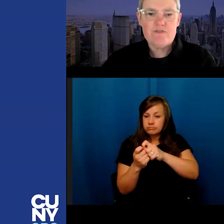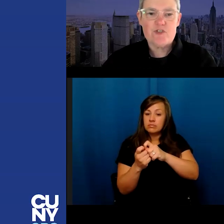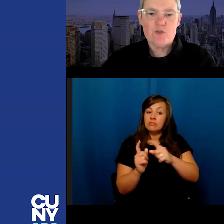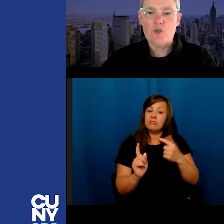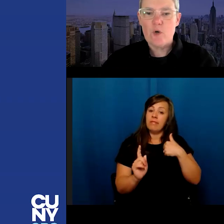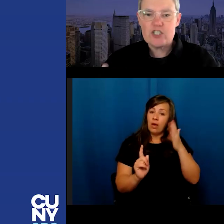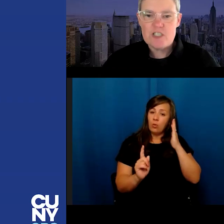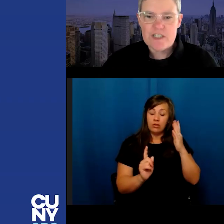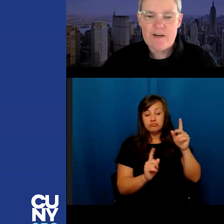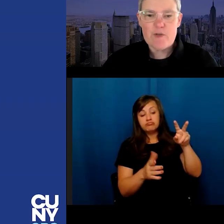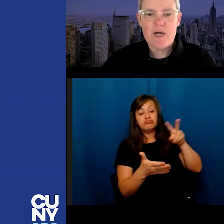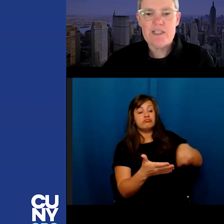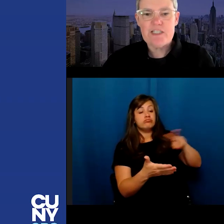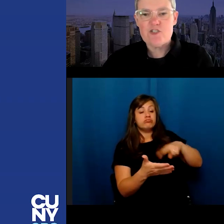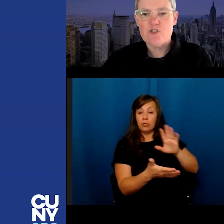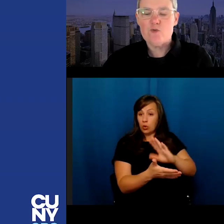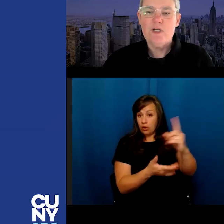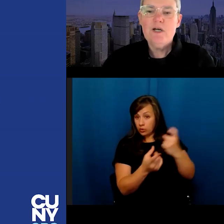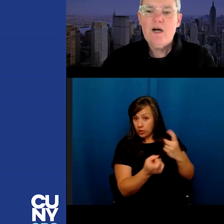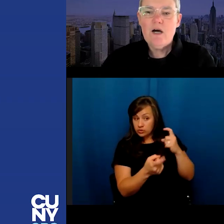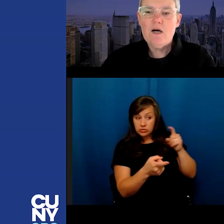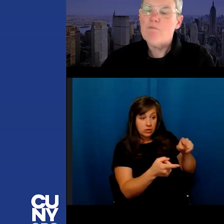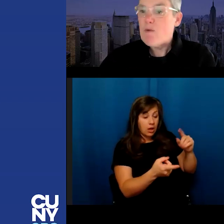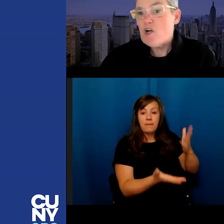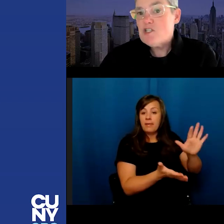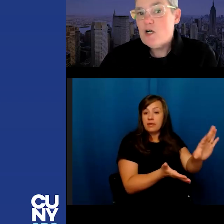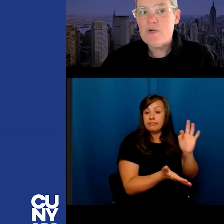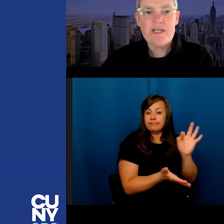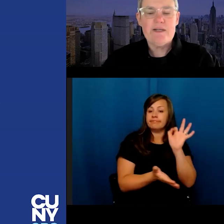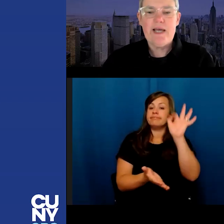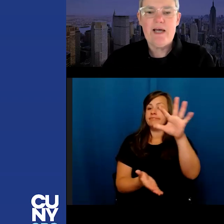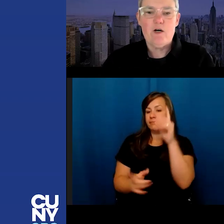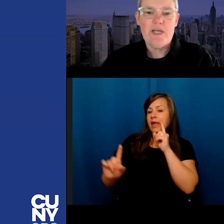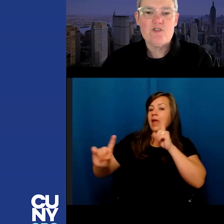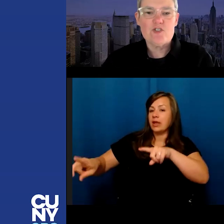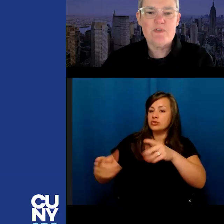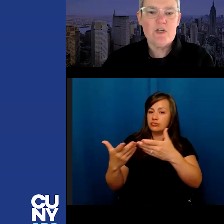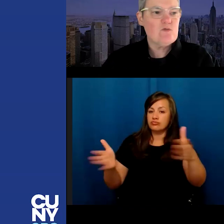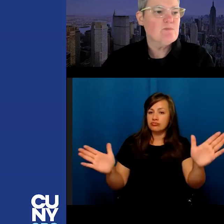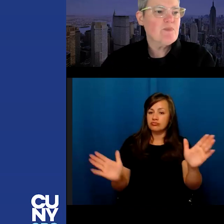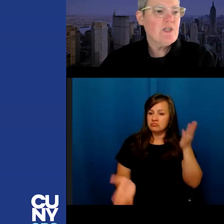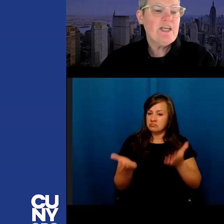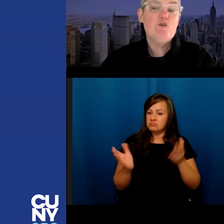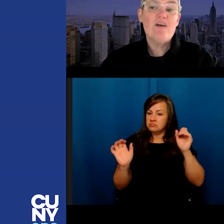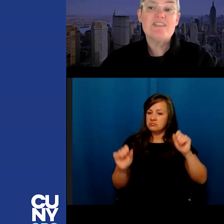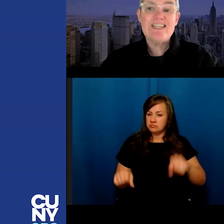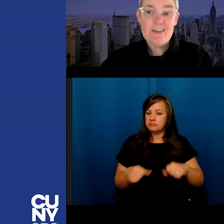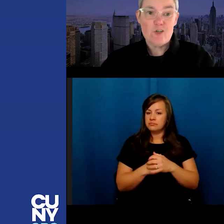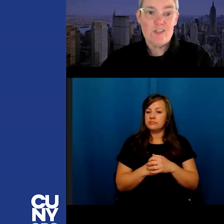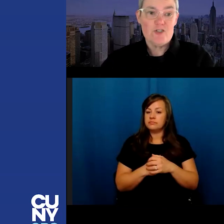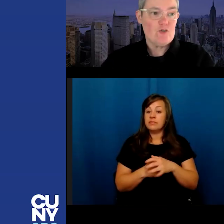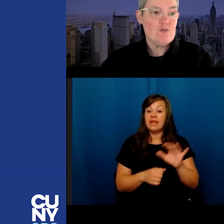We'll see if they're general questions that everybody needs to, might want to know, and I can answer some of those. If you